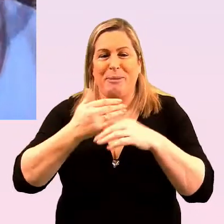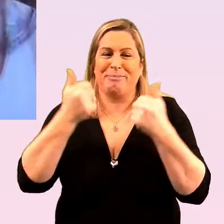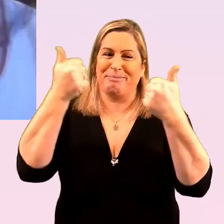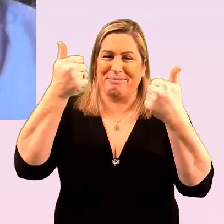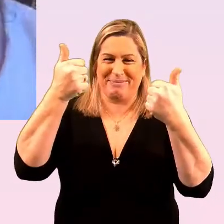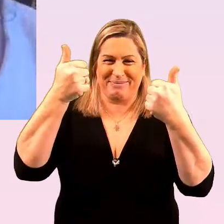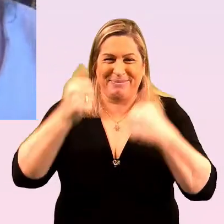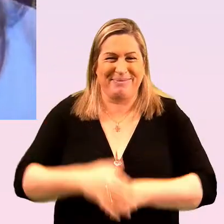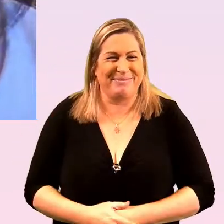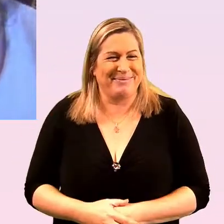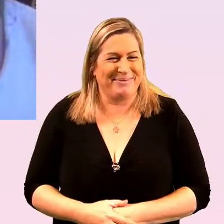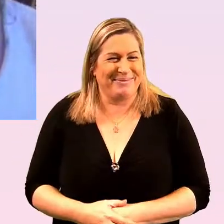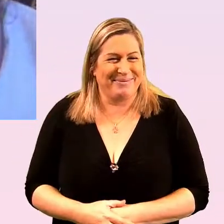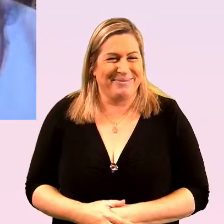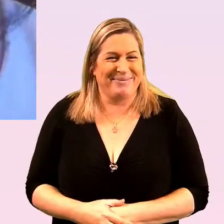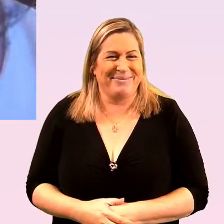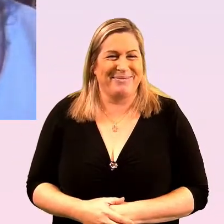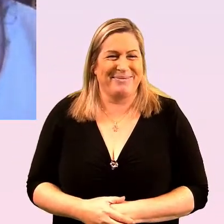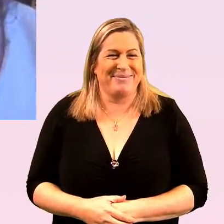appreciated.